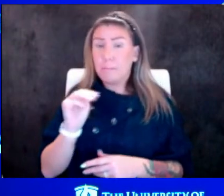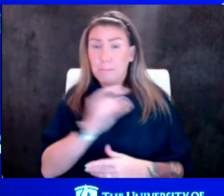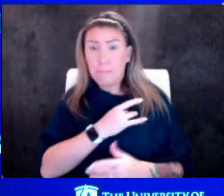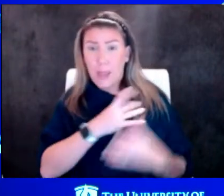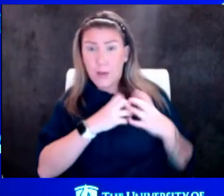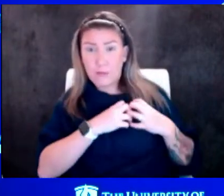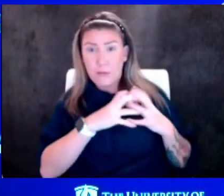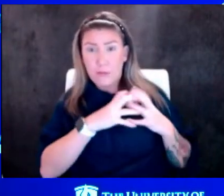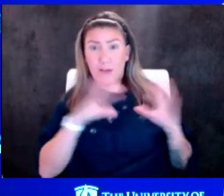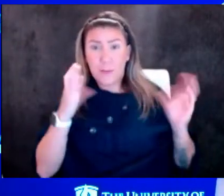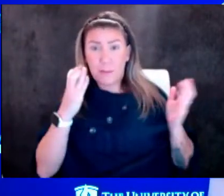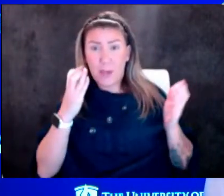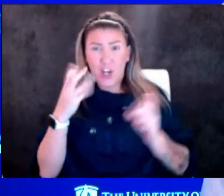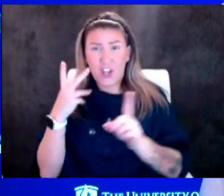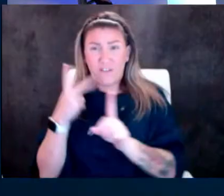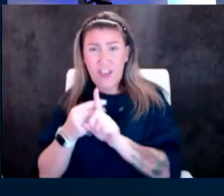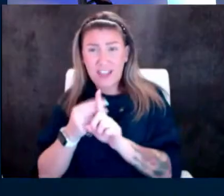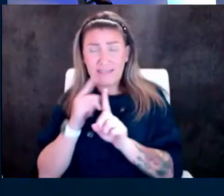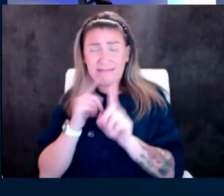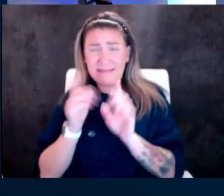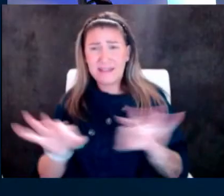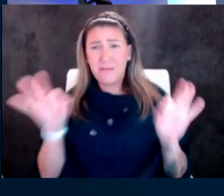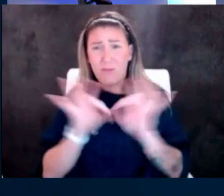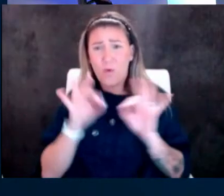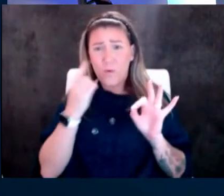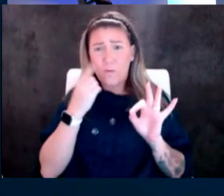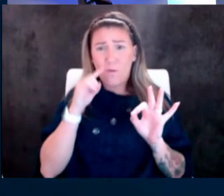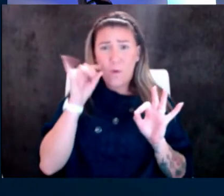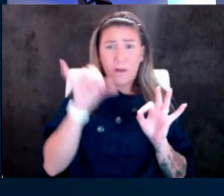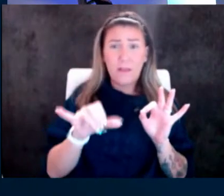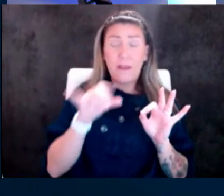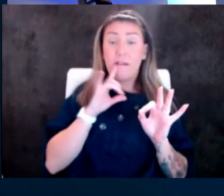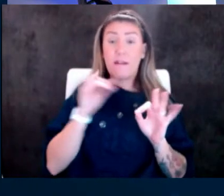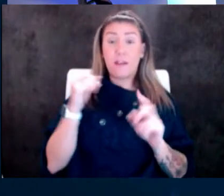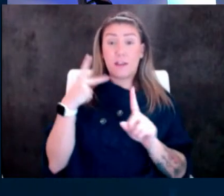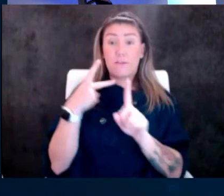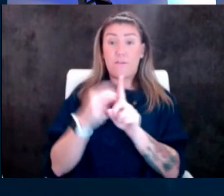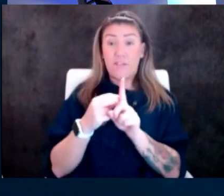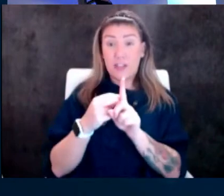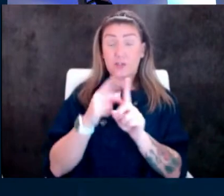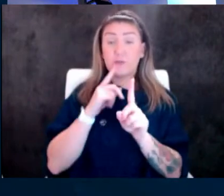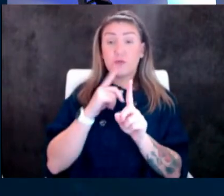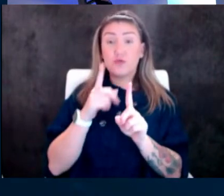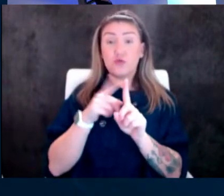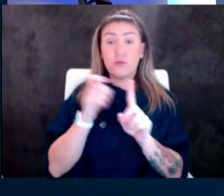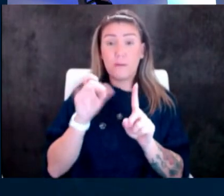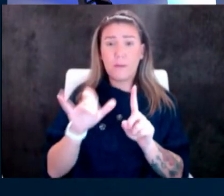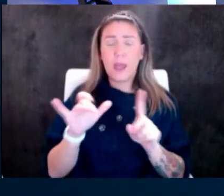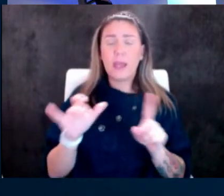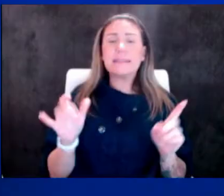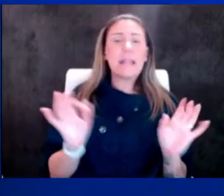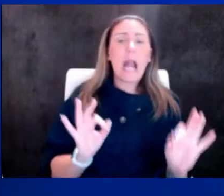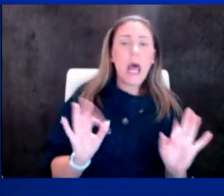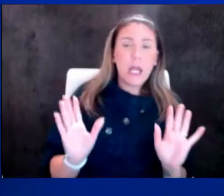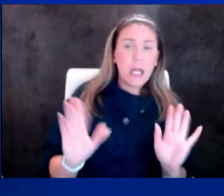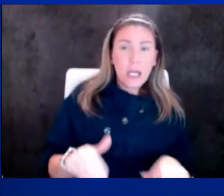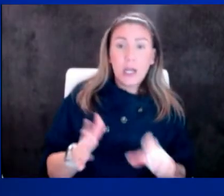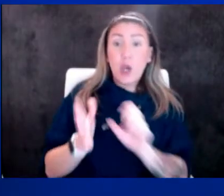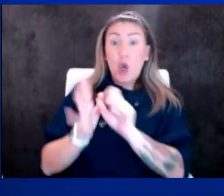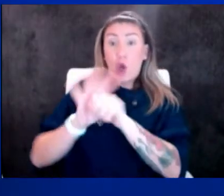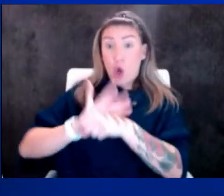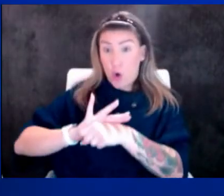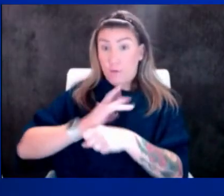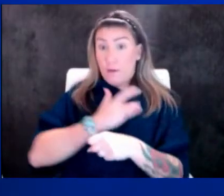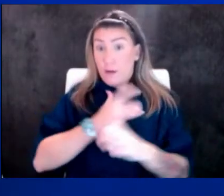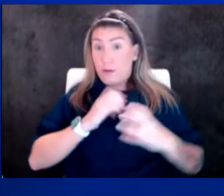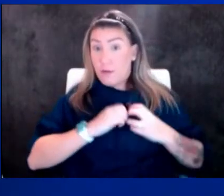very important for that reason as well. And again, the vaccine-induced myocarditis is nothing. The COVID-induced myocarditis, well, that's